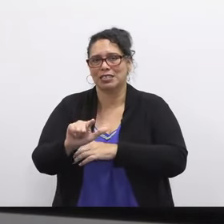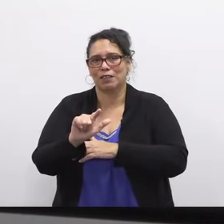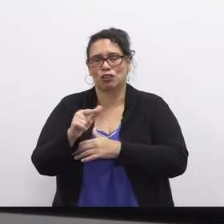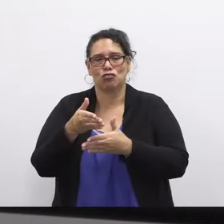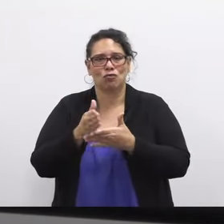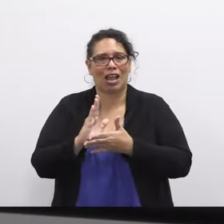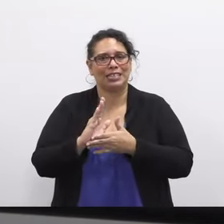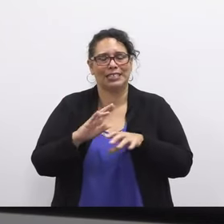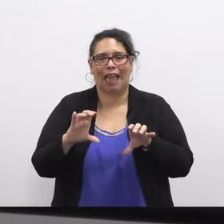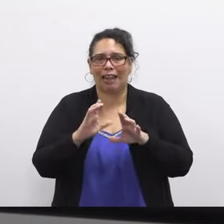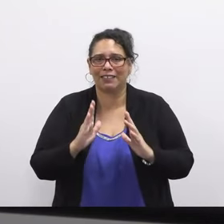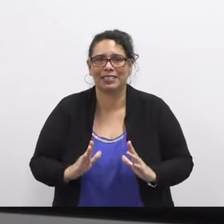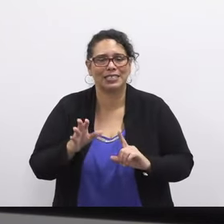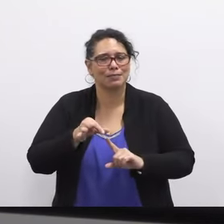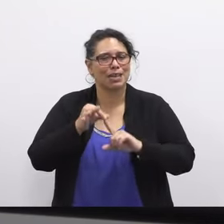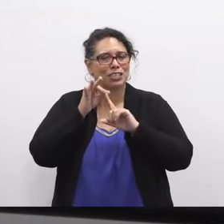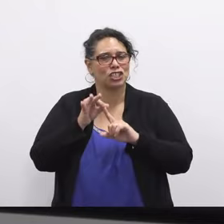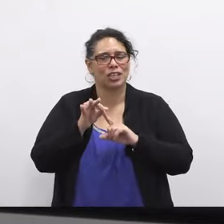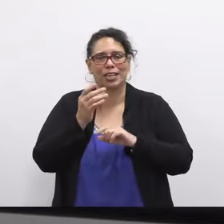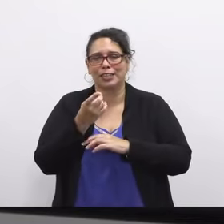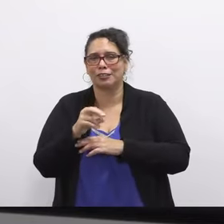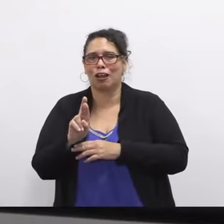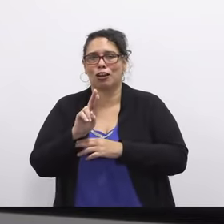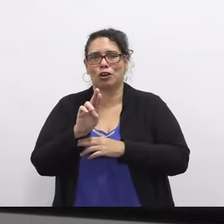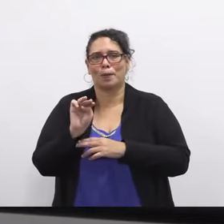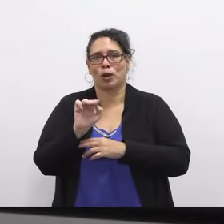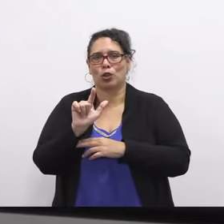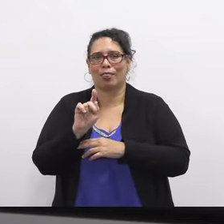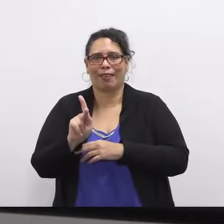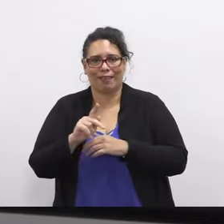Luther King and all of his hard work that gave us the liberty that we have today.